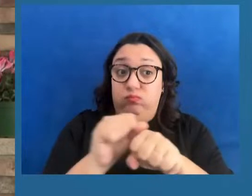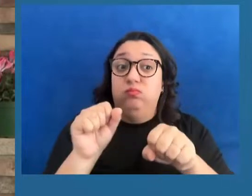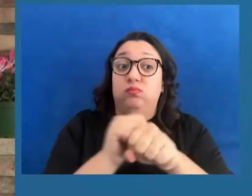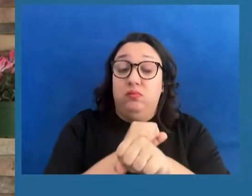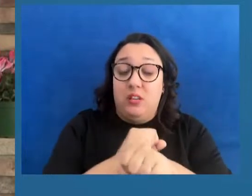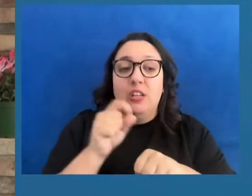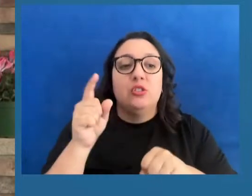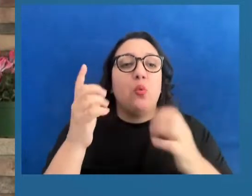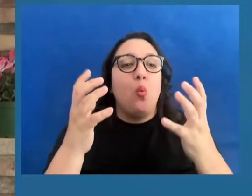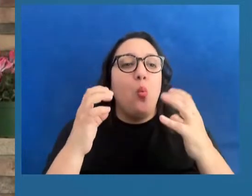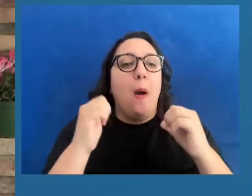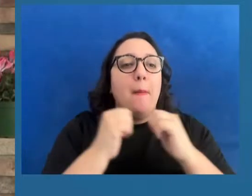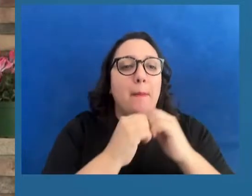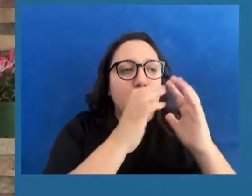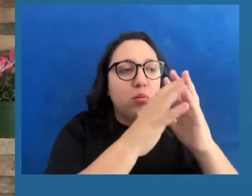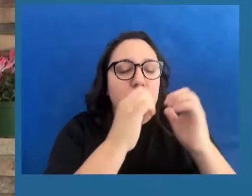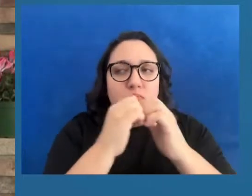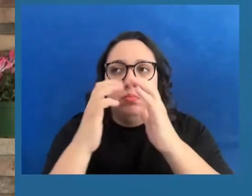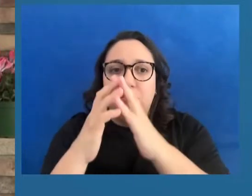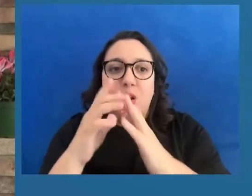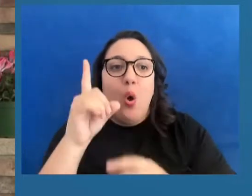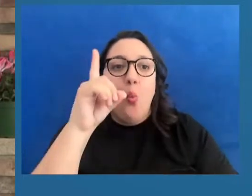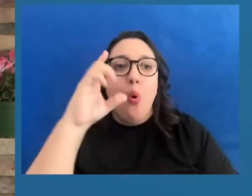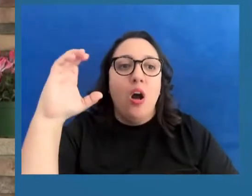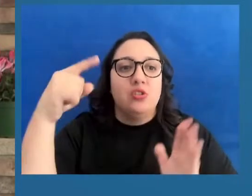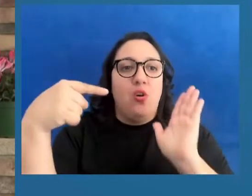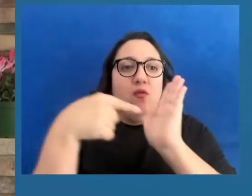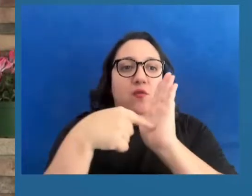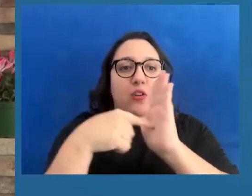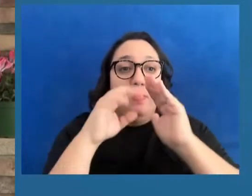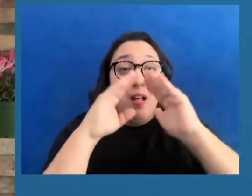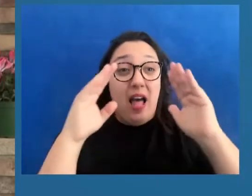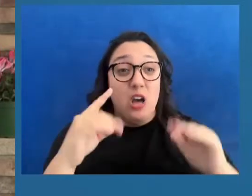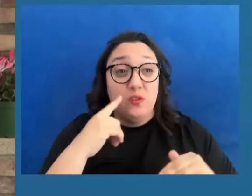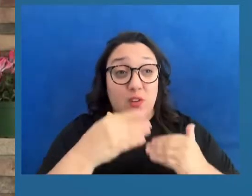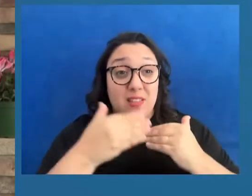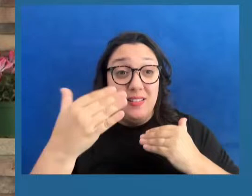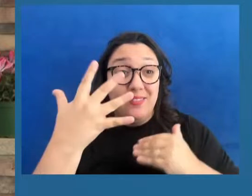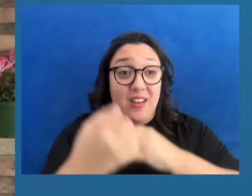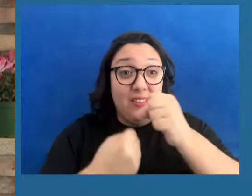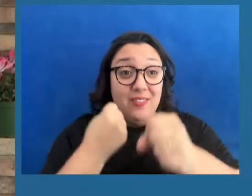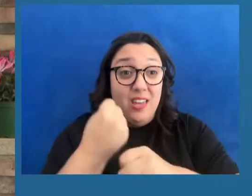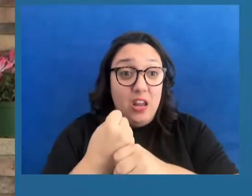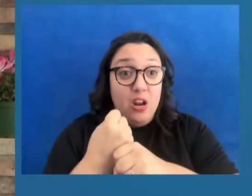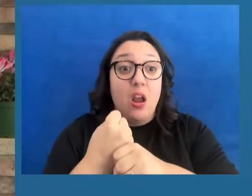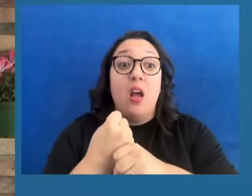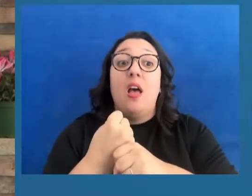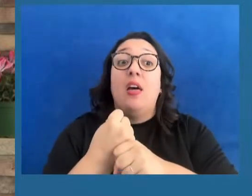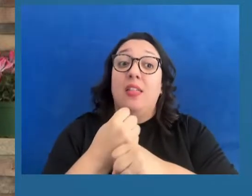100 affordable homes in 5 years is an ambitious